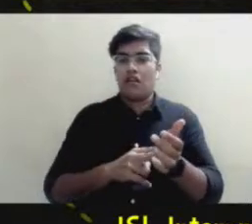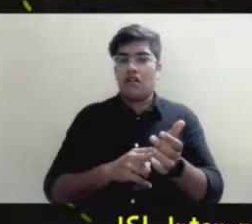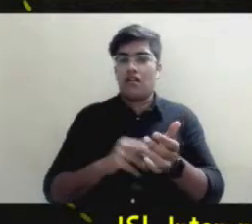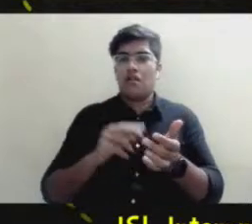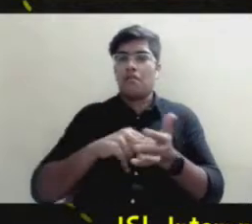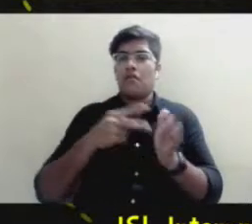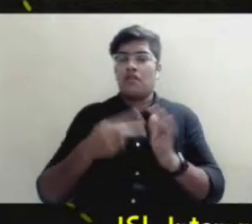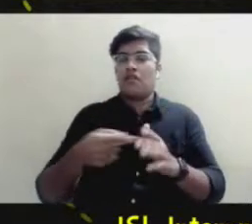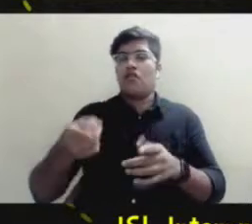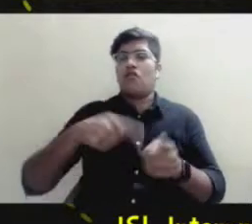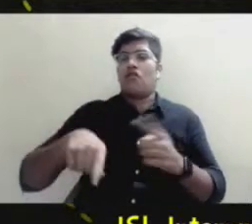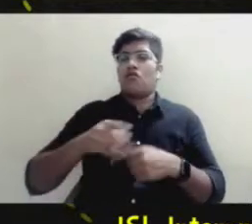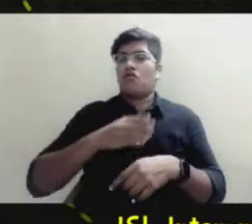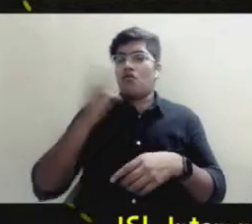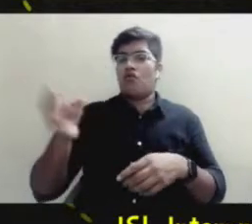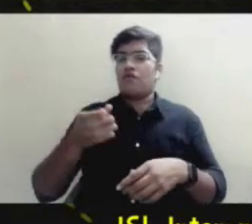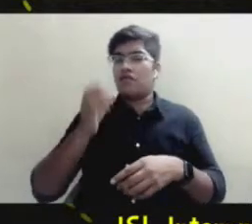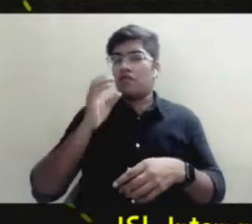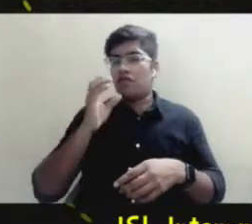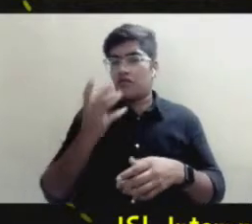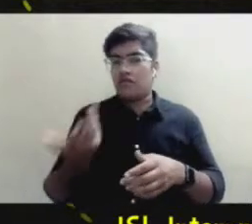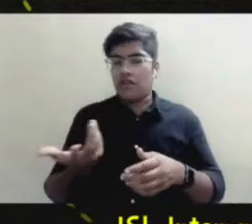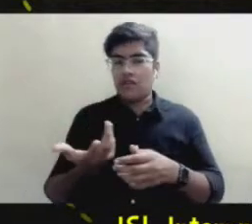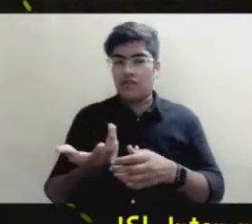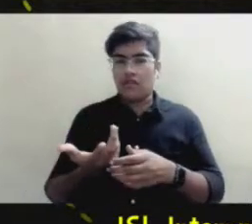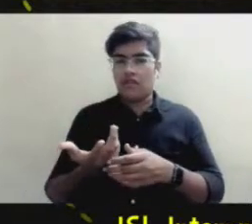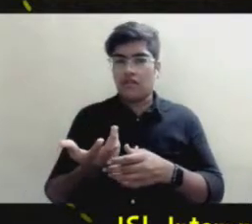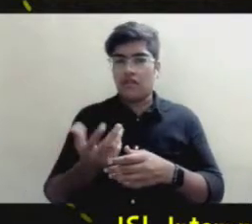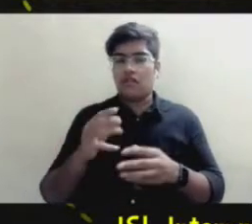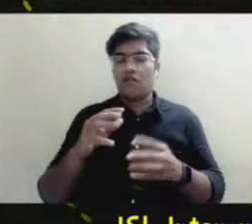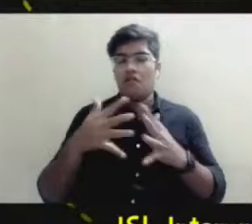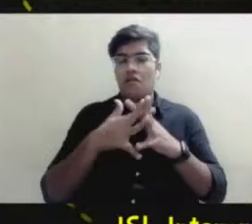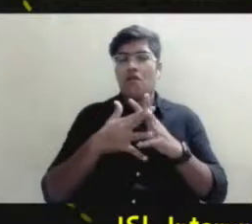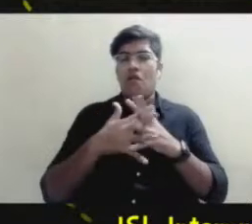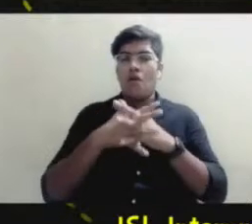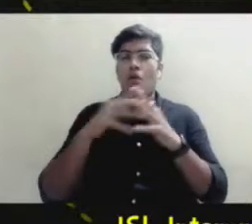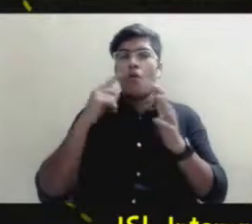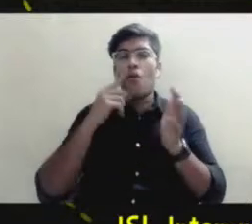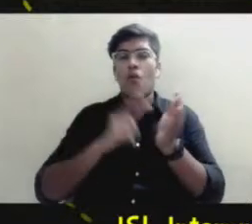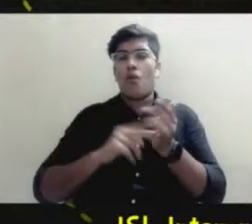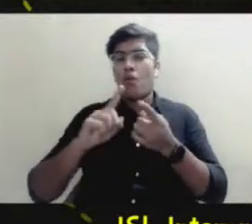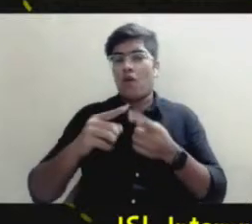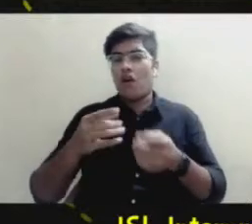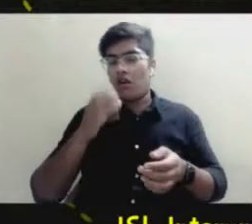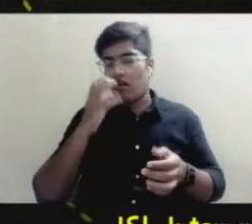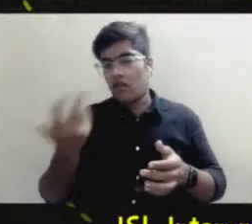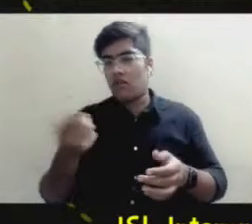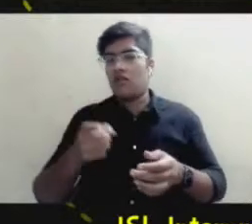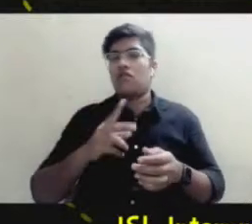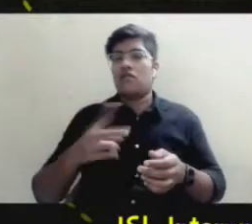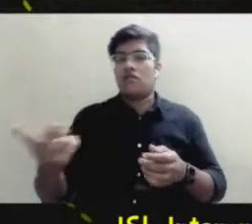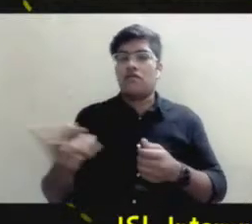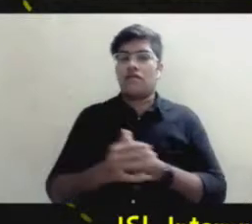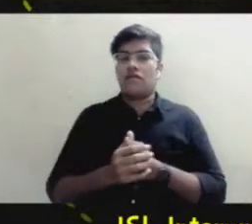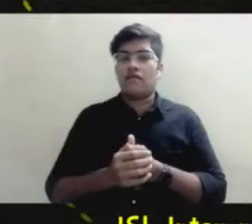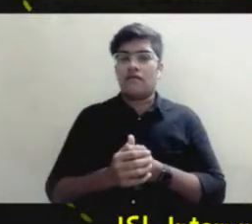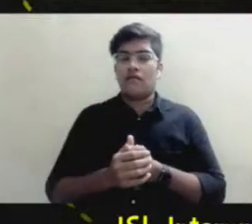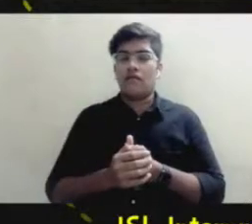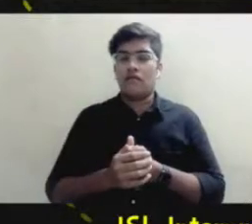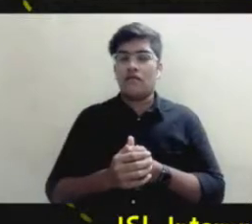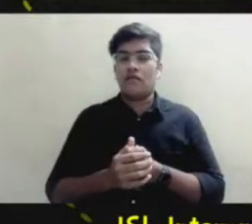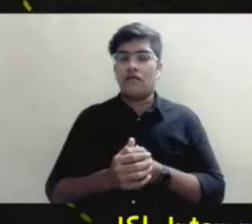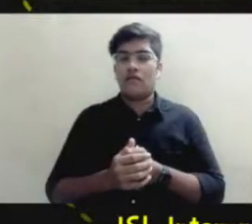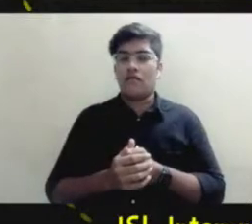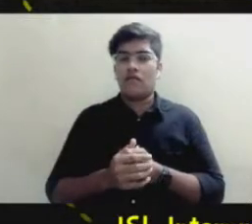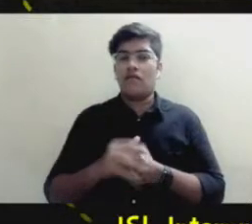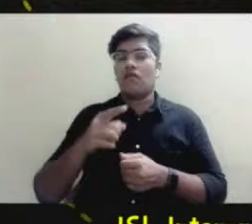there is actual wine and intoxication. Kare rang raliyan. And then lose ourselves